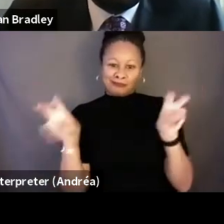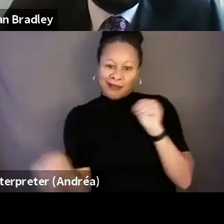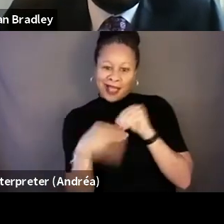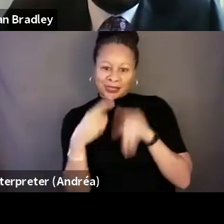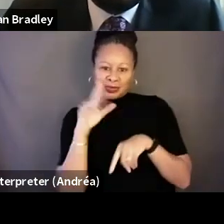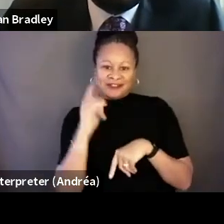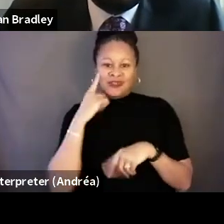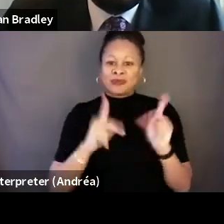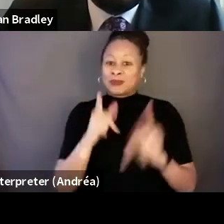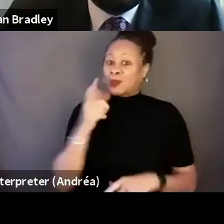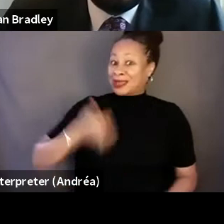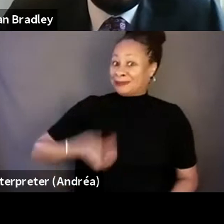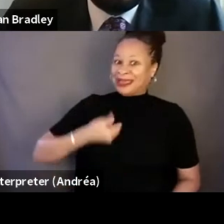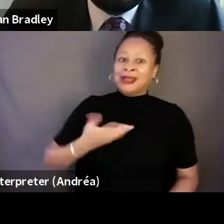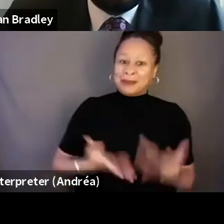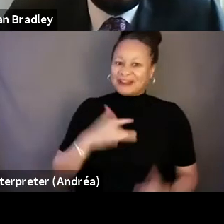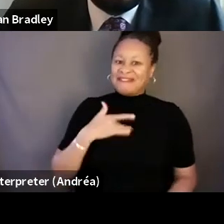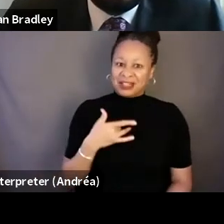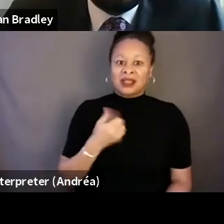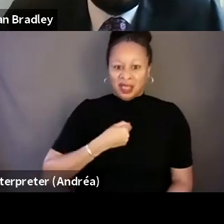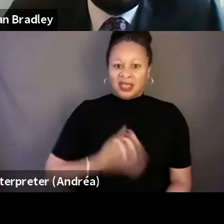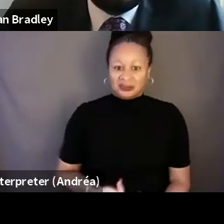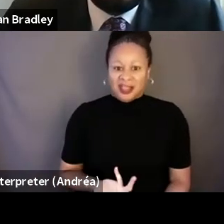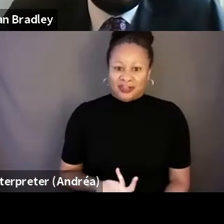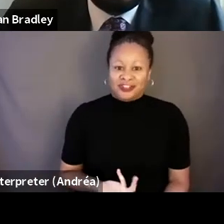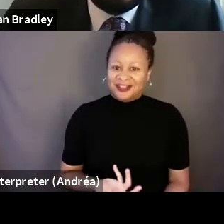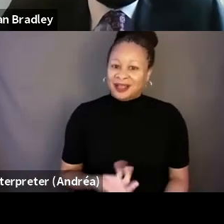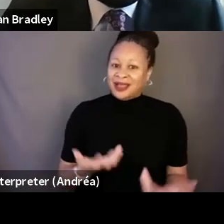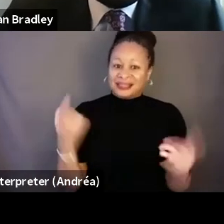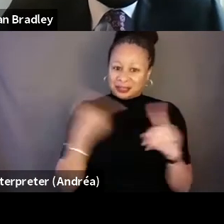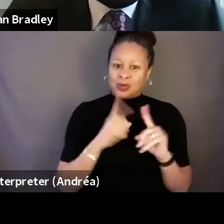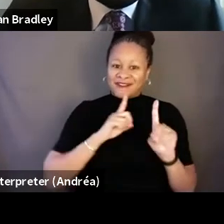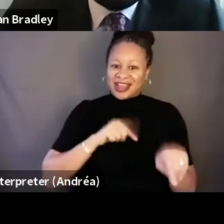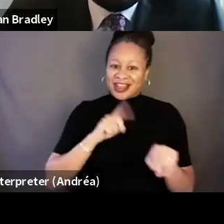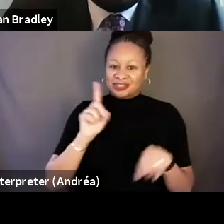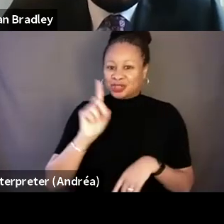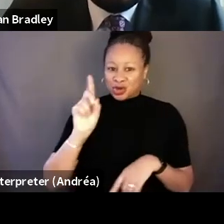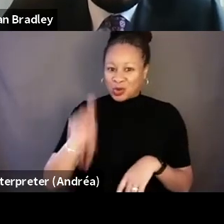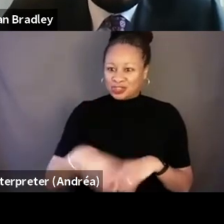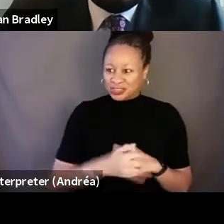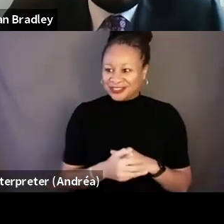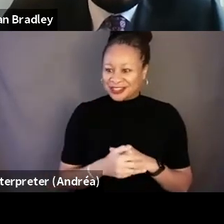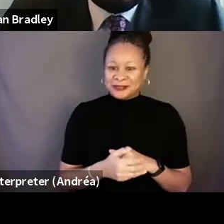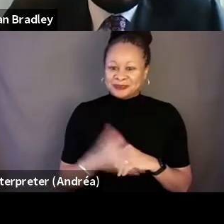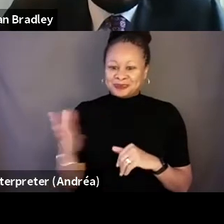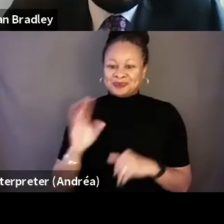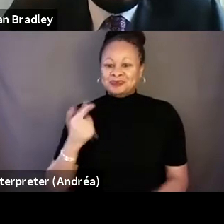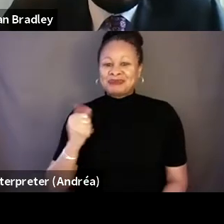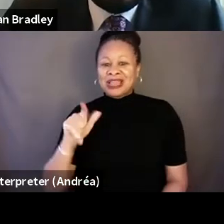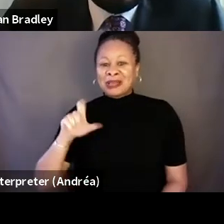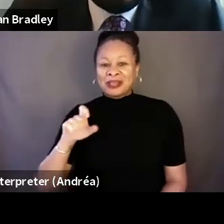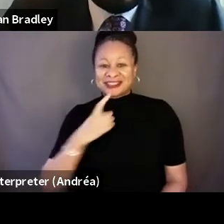some of the folks like me who may be feeling pretty tired and exhausted at this point. Read the room. Can I ask a question to that,